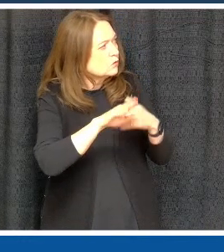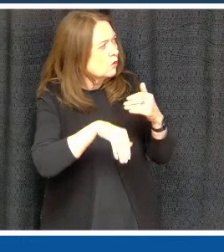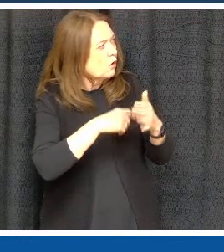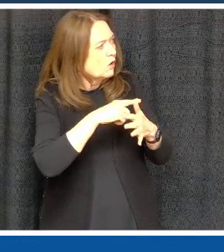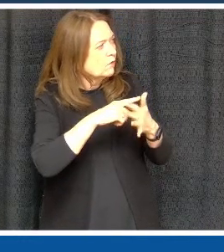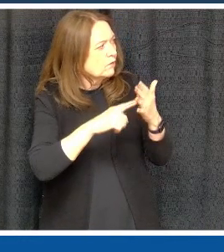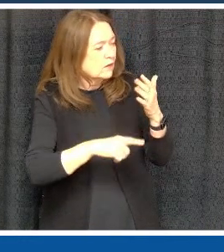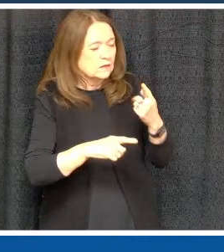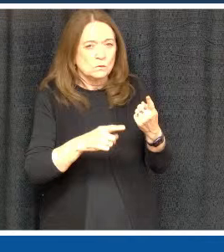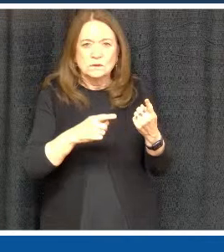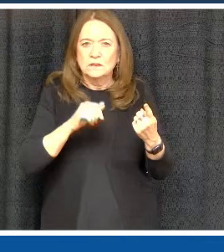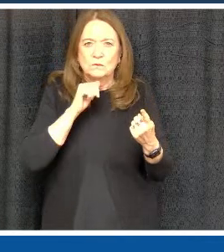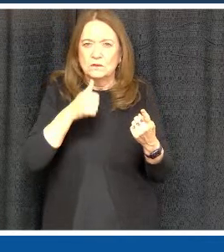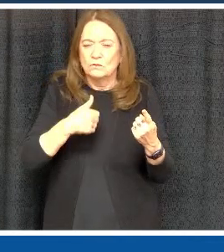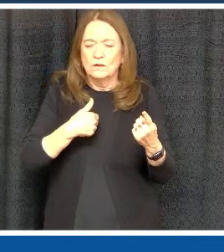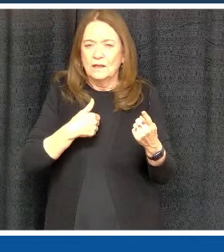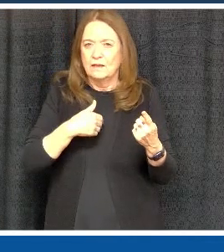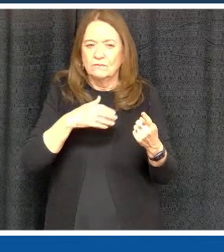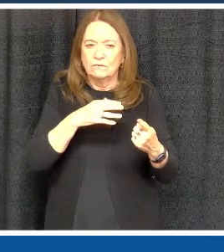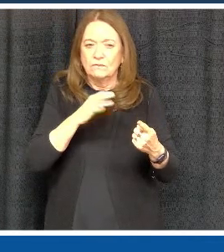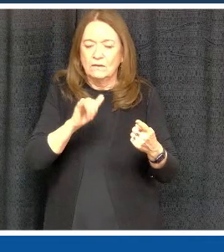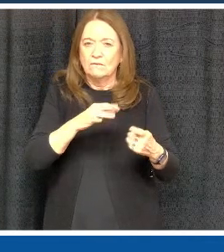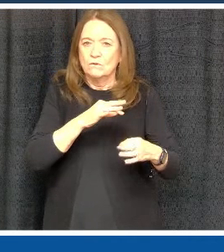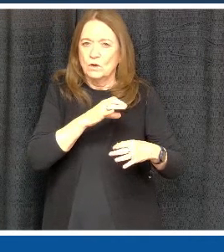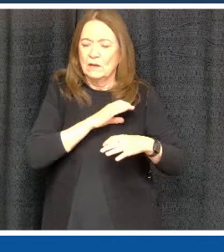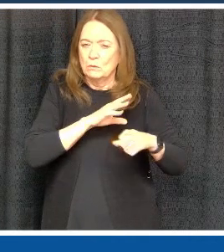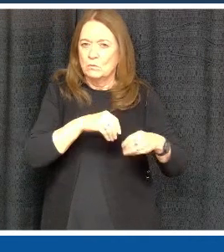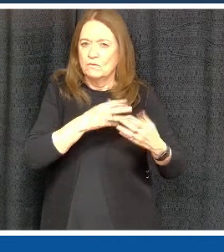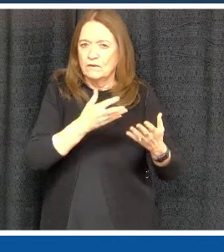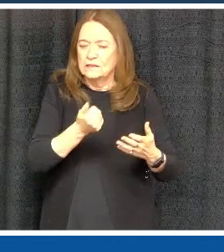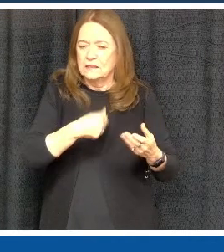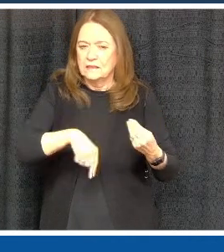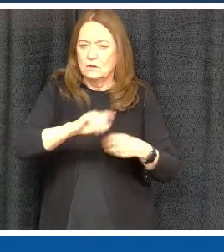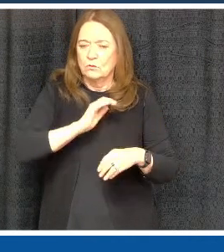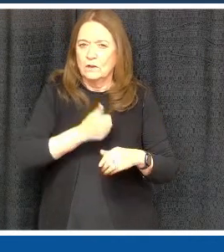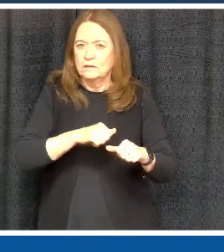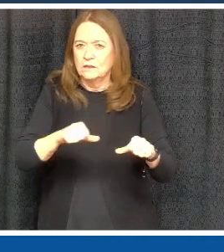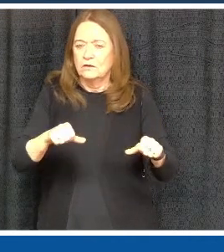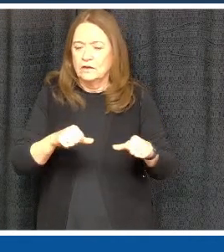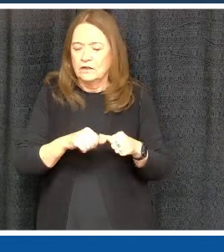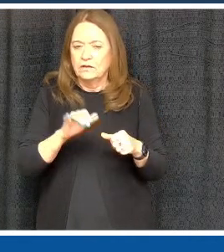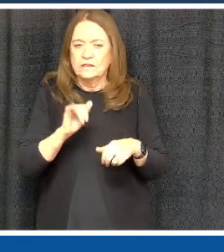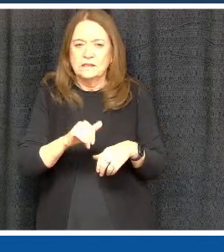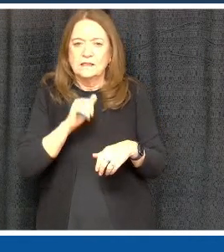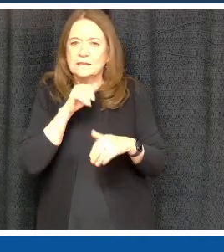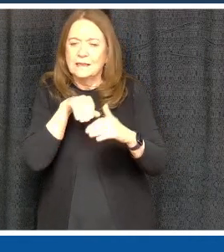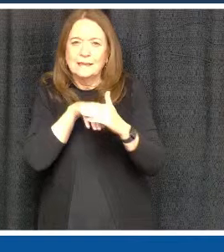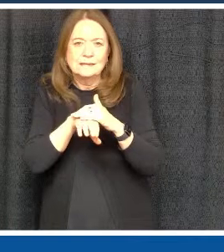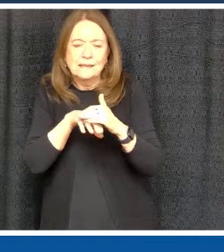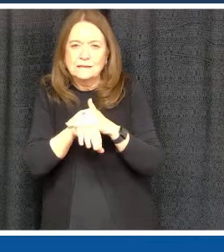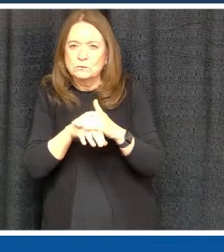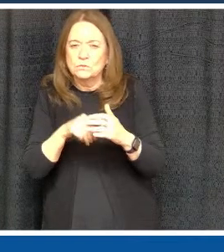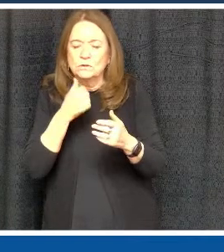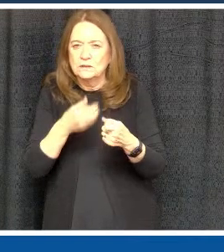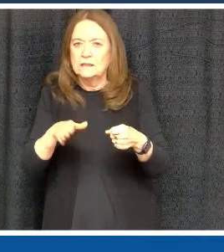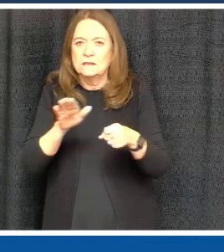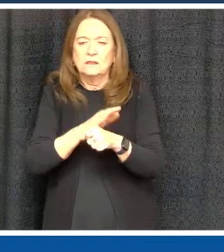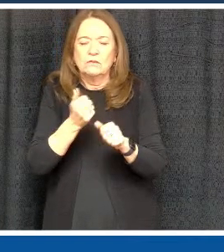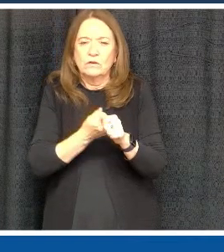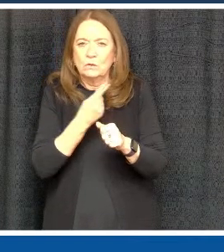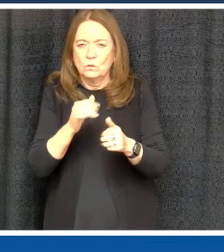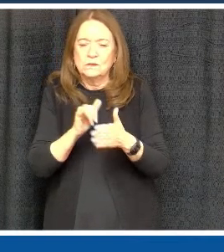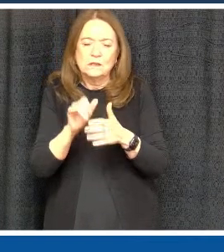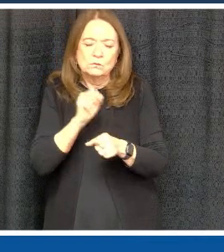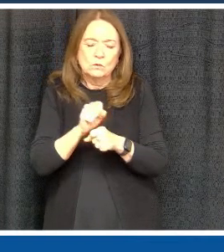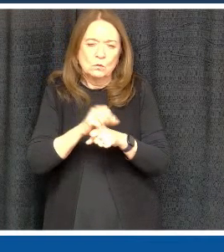thing that's lacking with everything that Fort Campbell provides and anything else around our area, is it's not accessible and it doesn't cover everybody. So that's what we're working